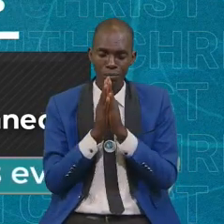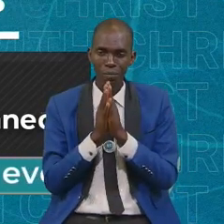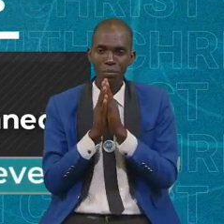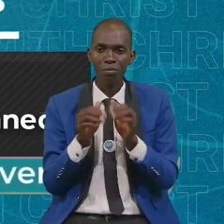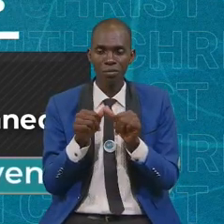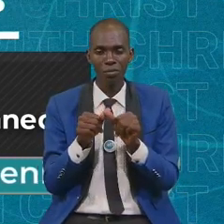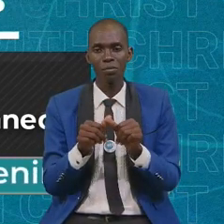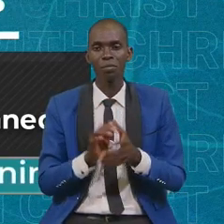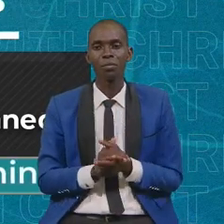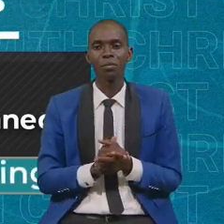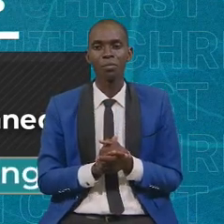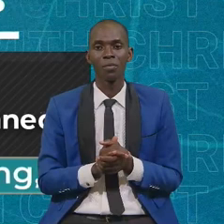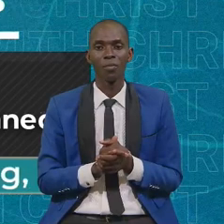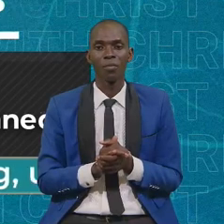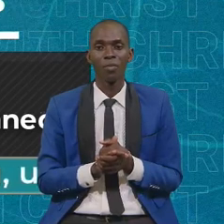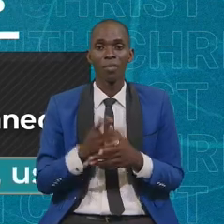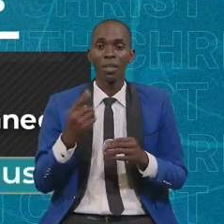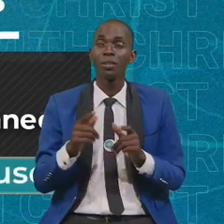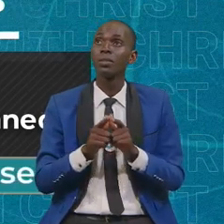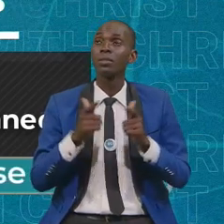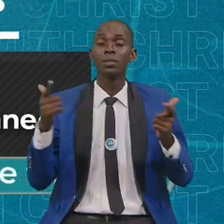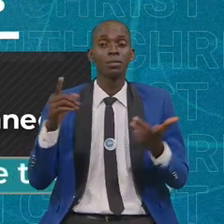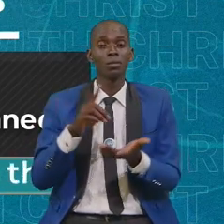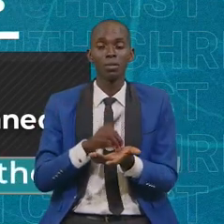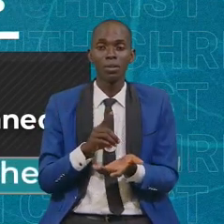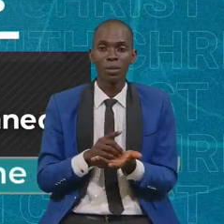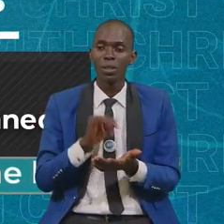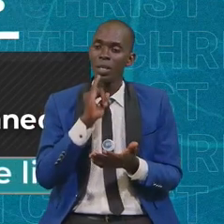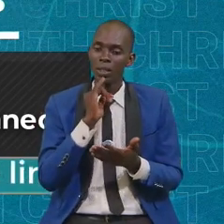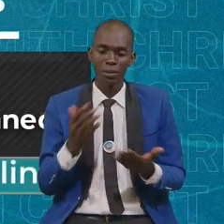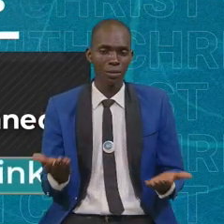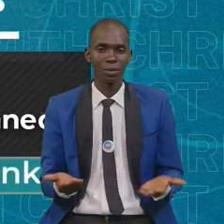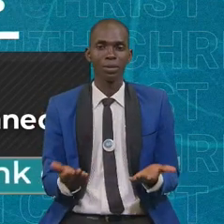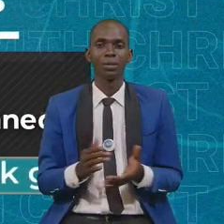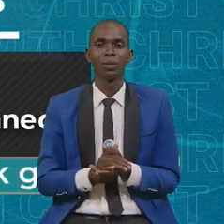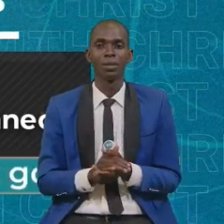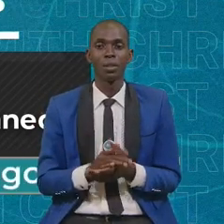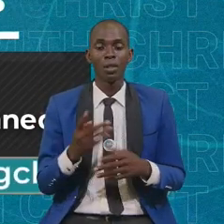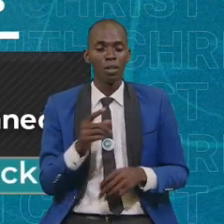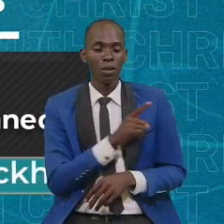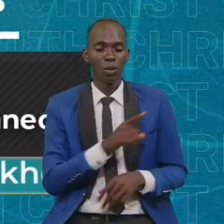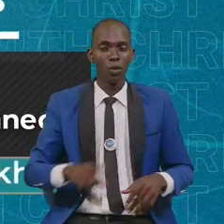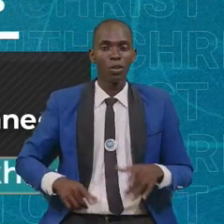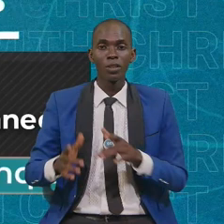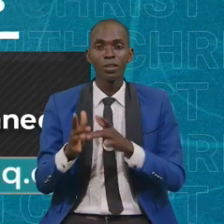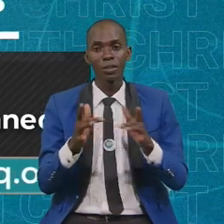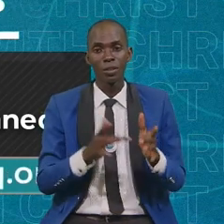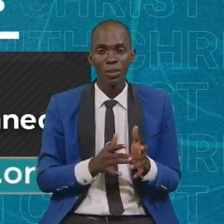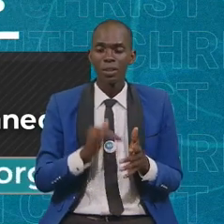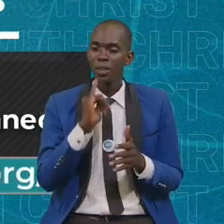The great physician is here. The Lord Jesus is